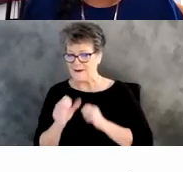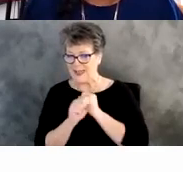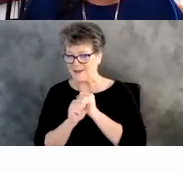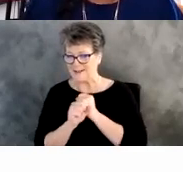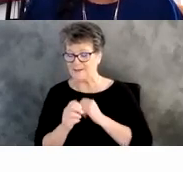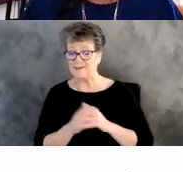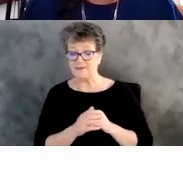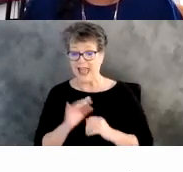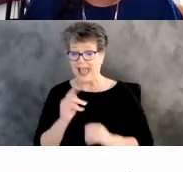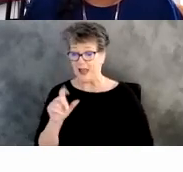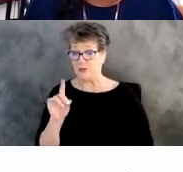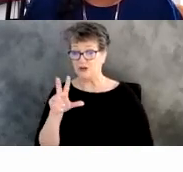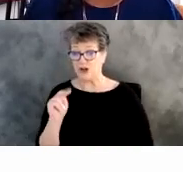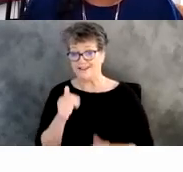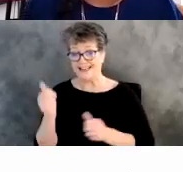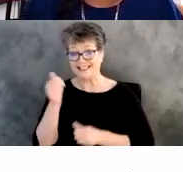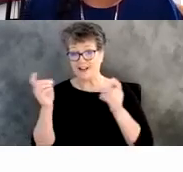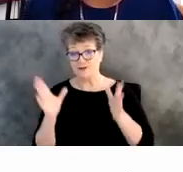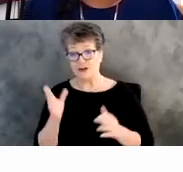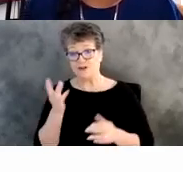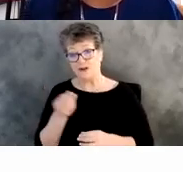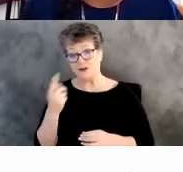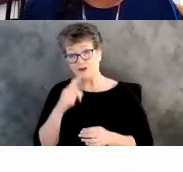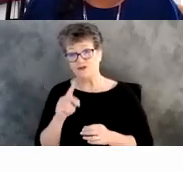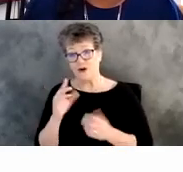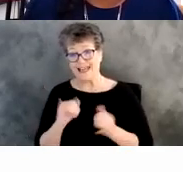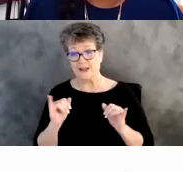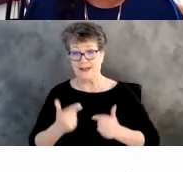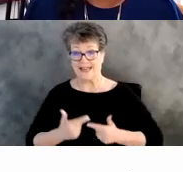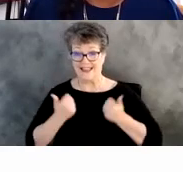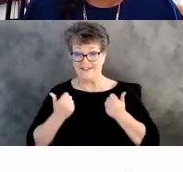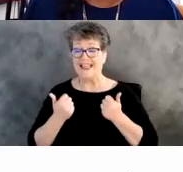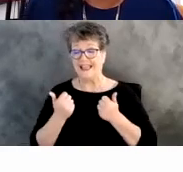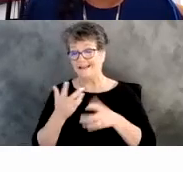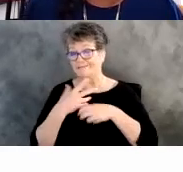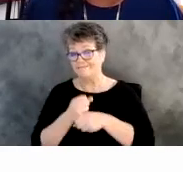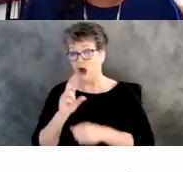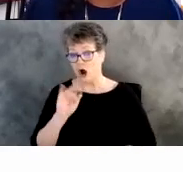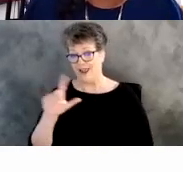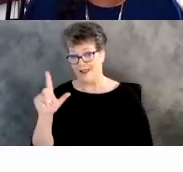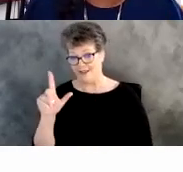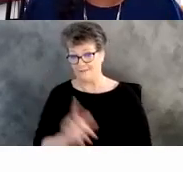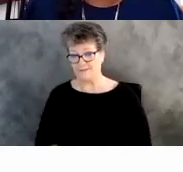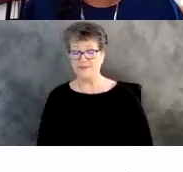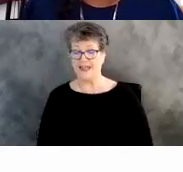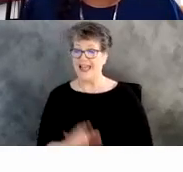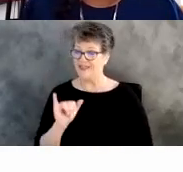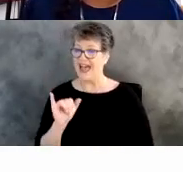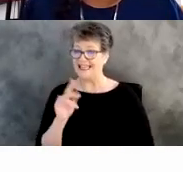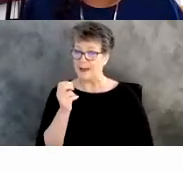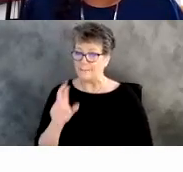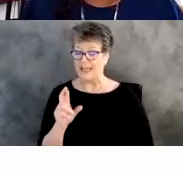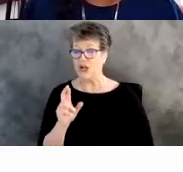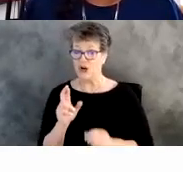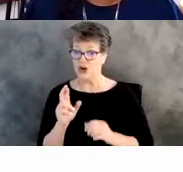is the Executive Director of Resources for Independent Living, also known as RIL, which is a peer-driven